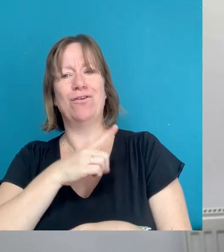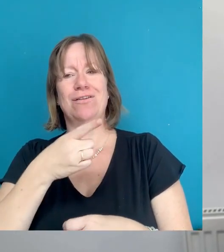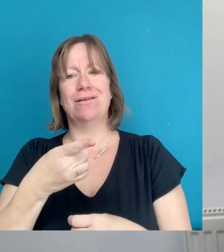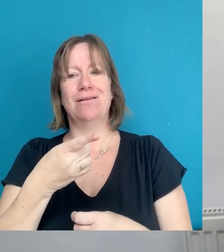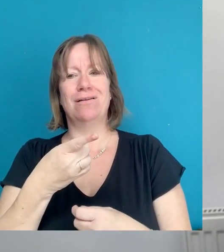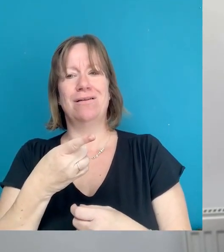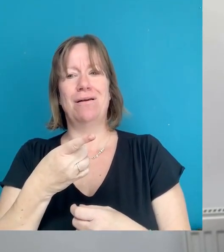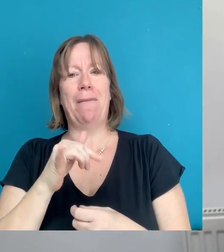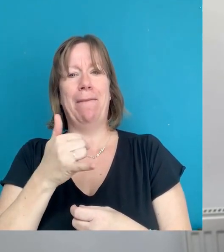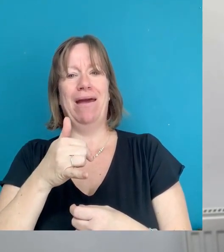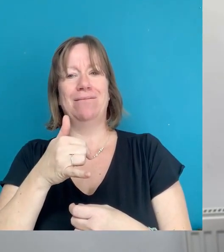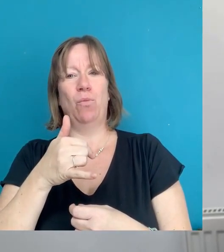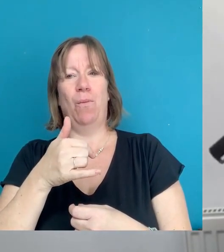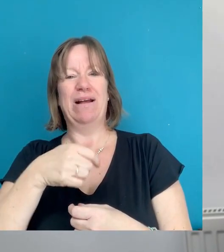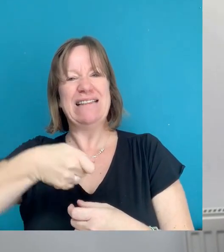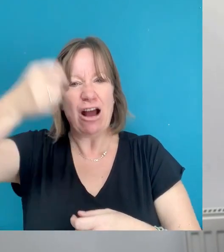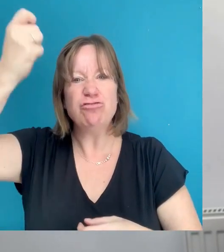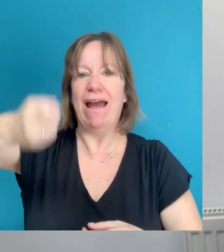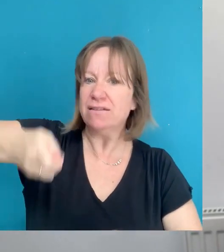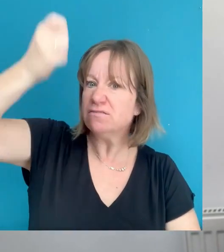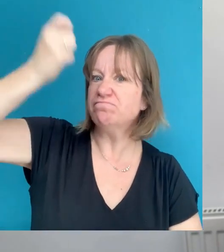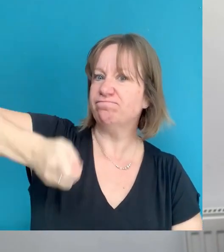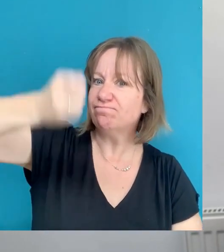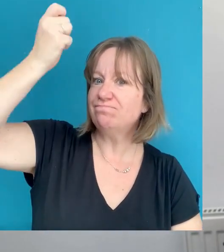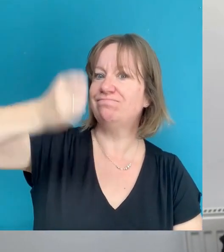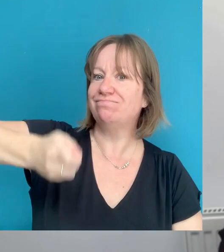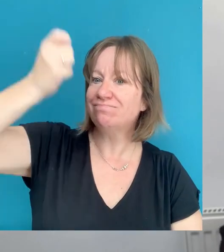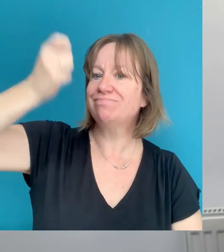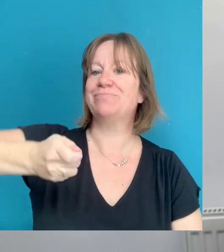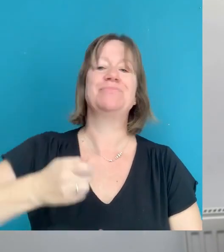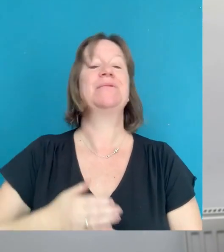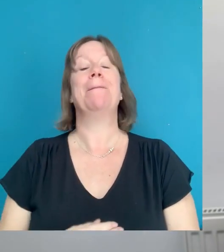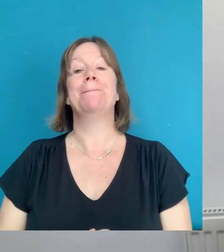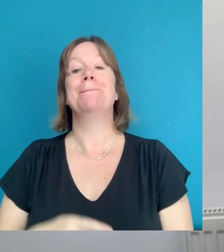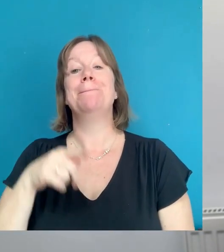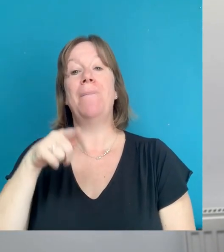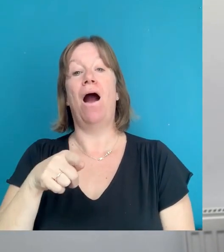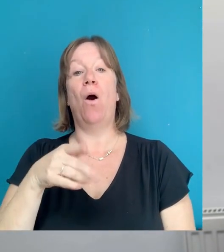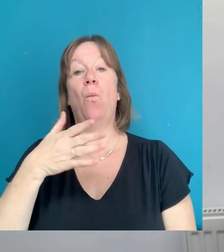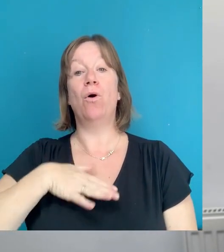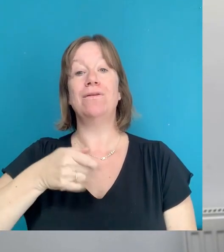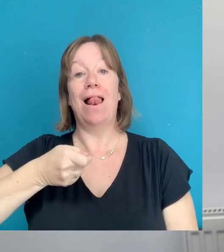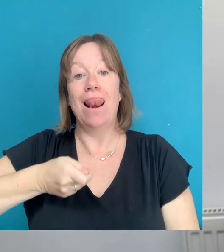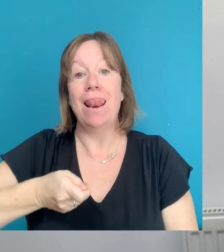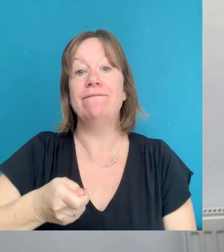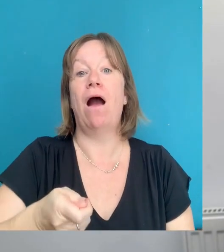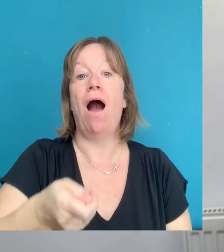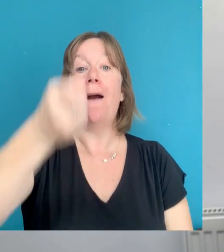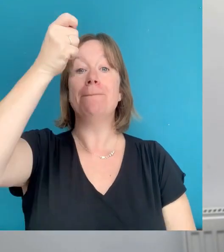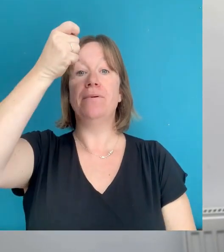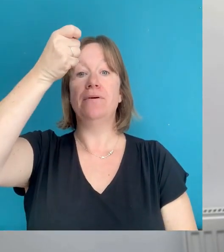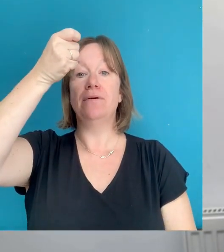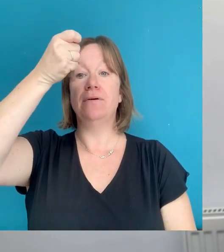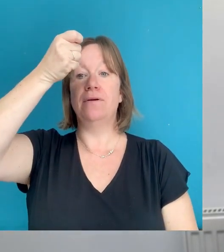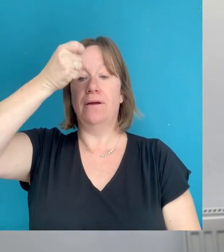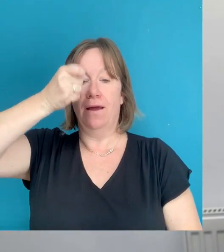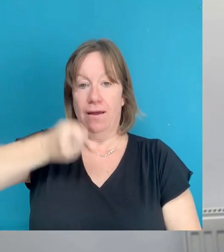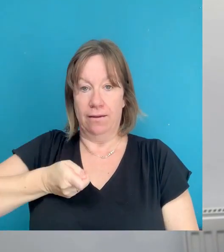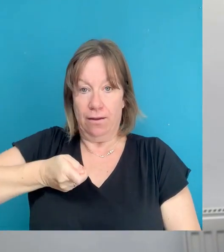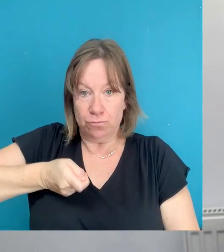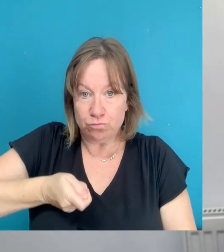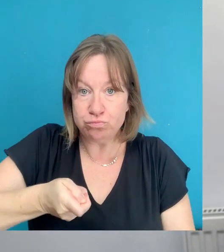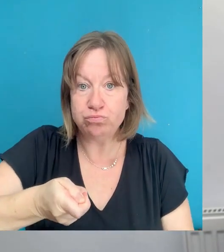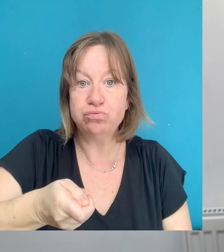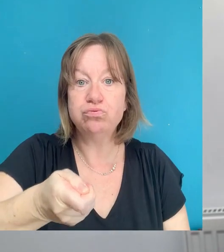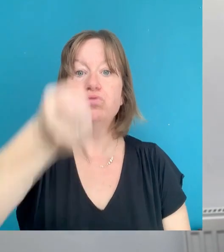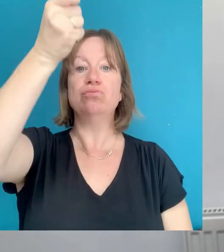yeah, it's just what we want to do, the roller. We're all used to decorating like that. But what you want to do is you want to roll up, lift